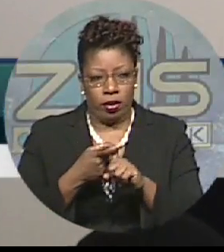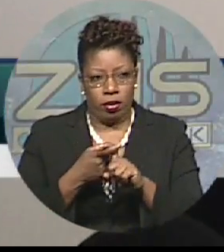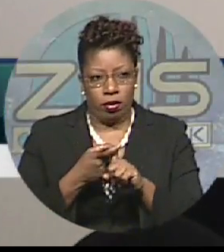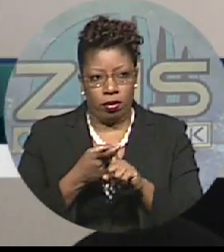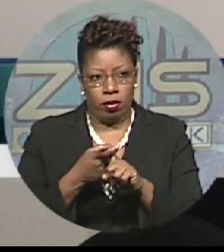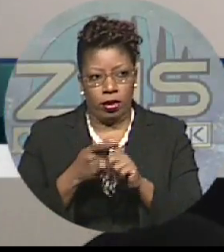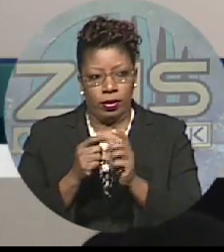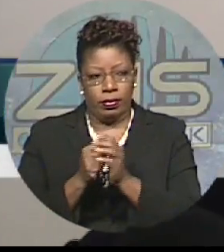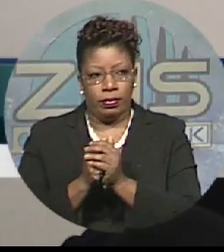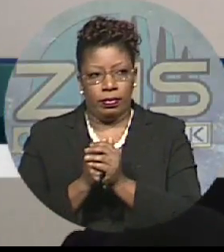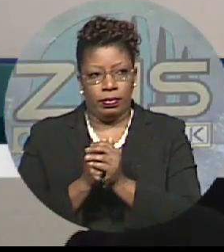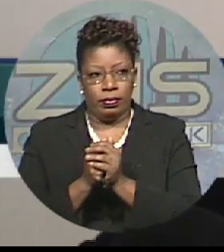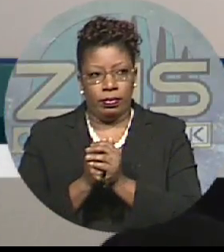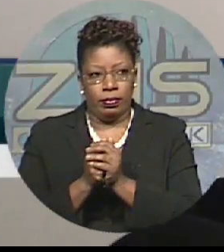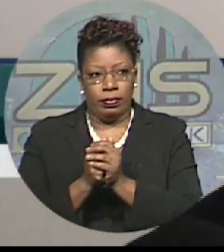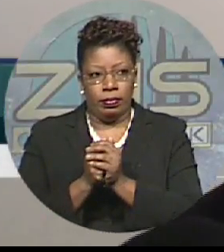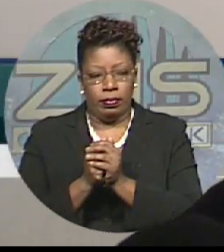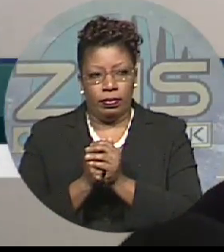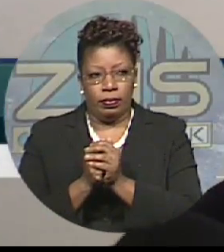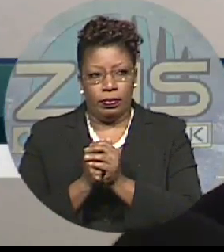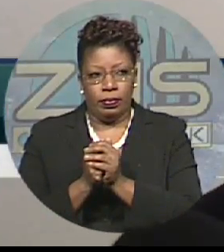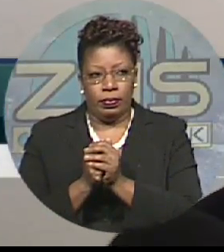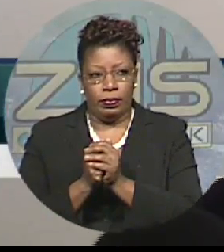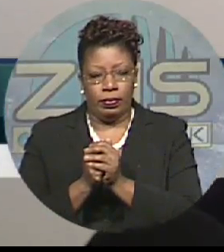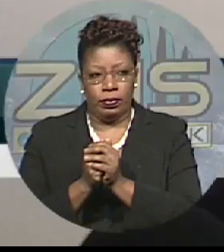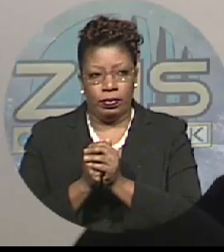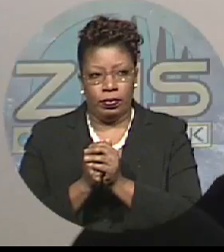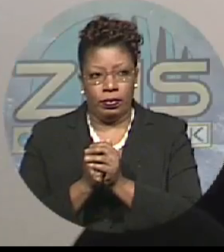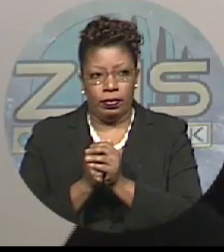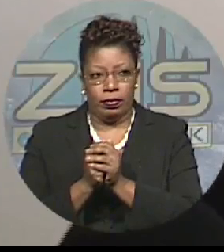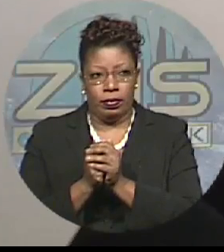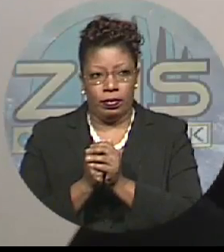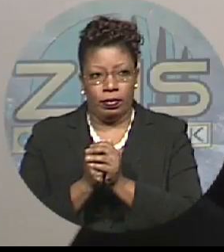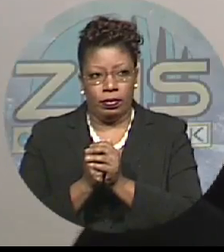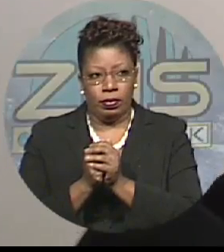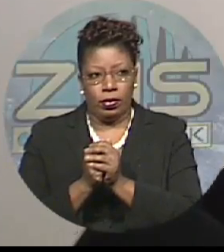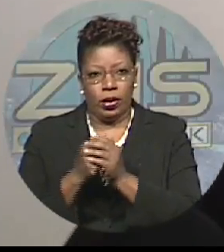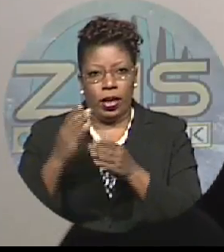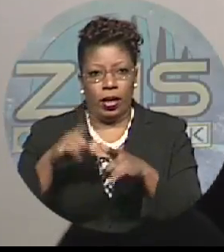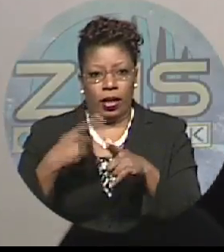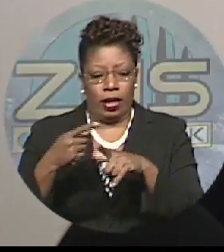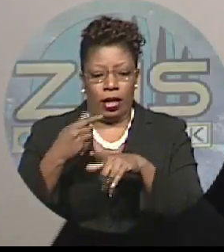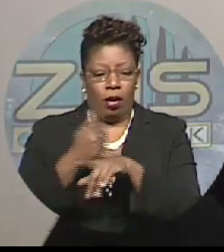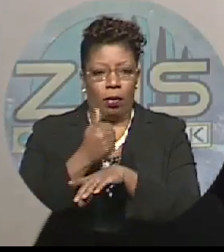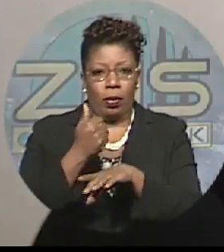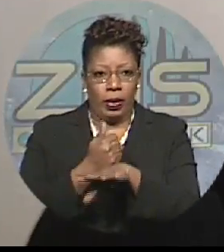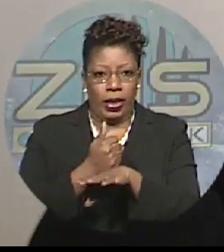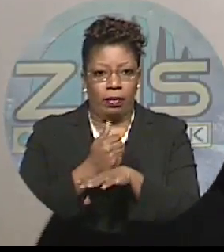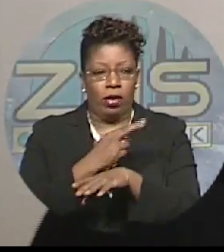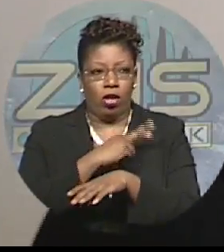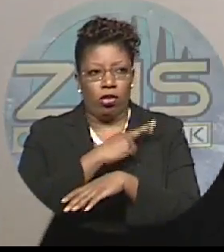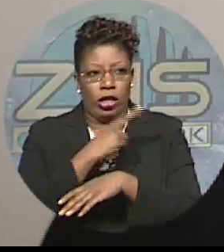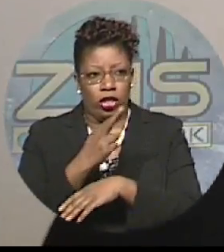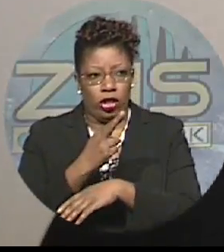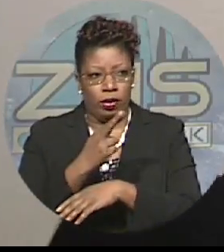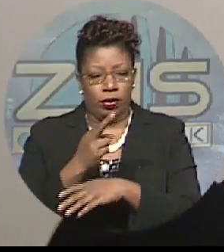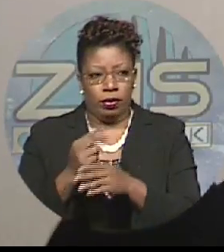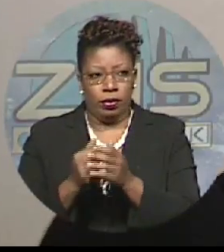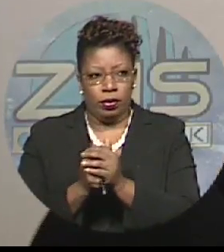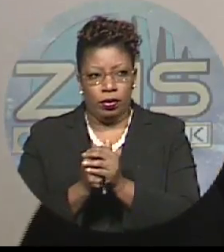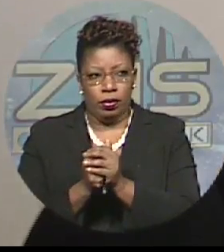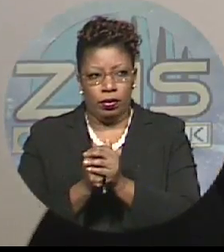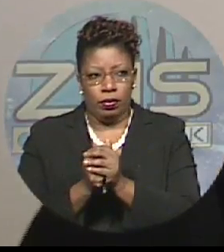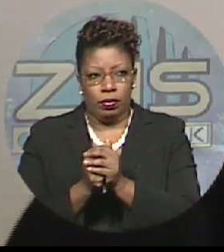they spill the blame on religion. Look at what happened at